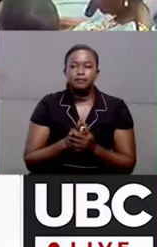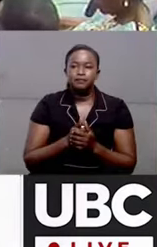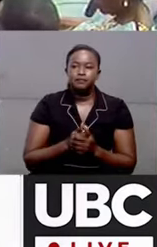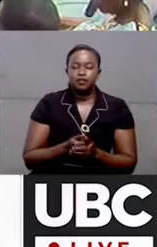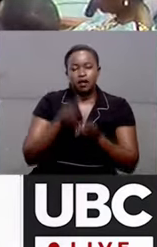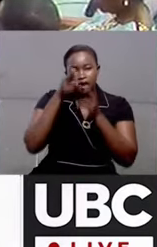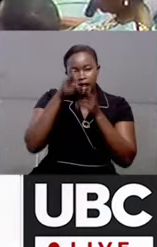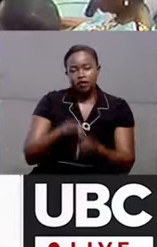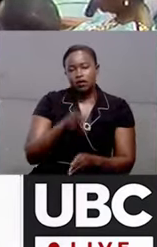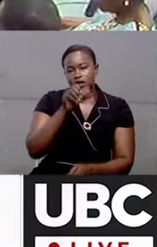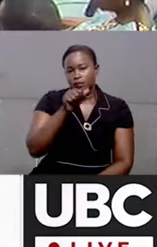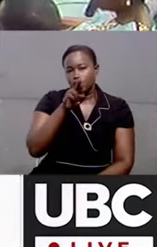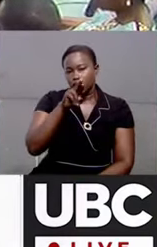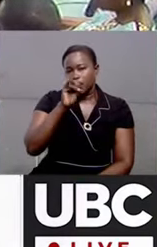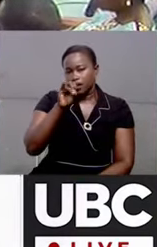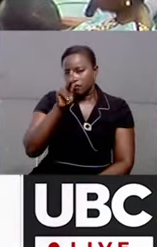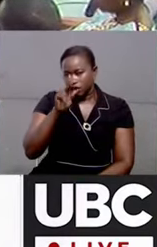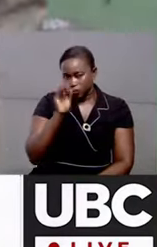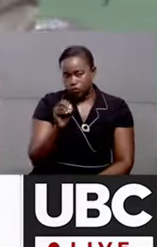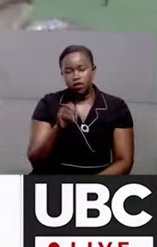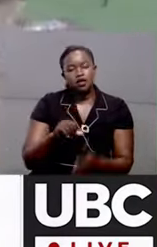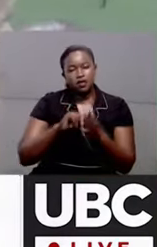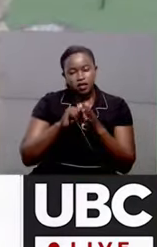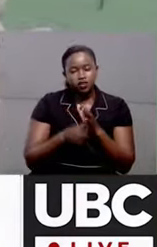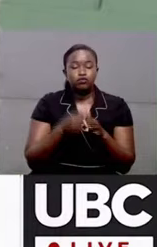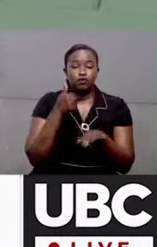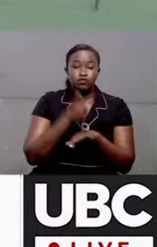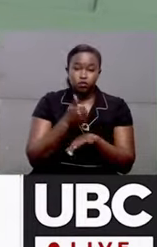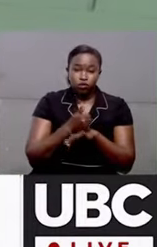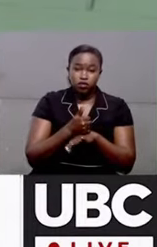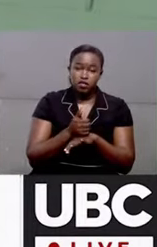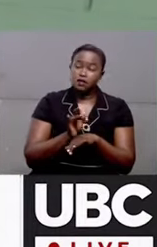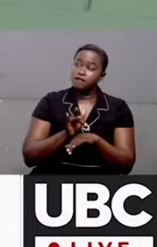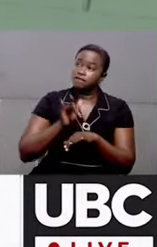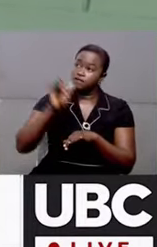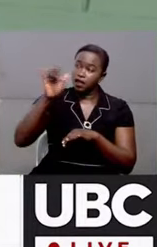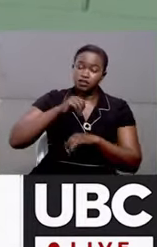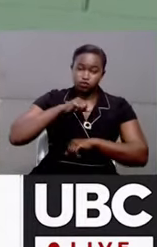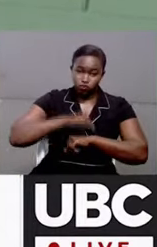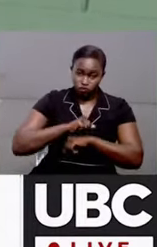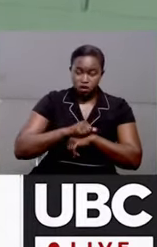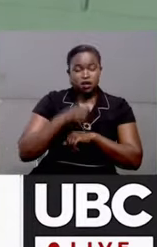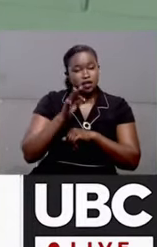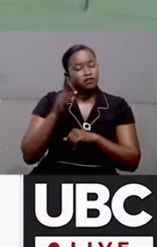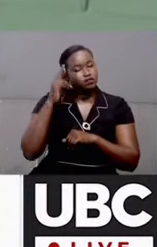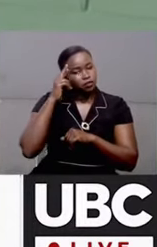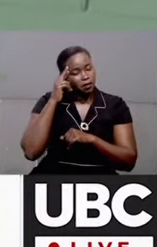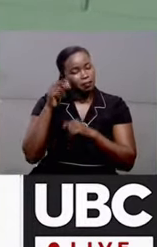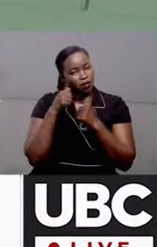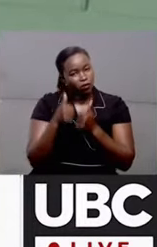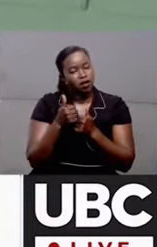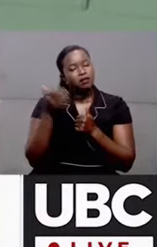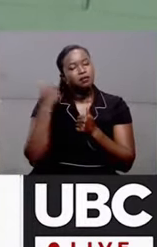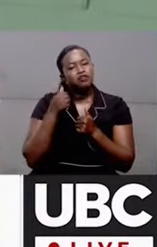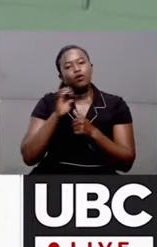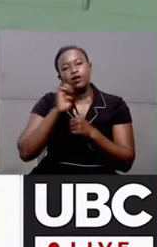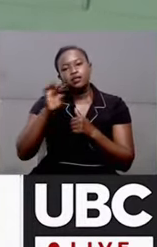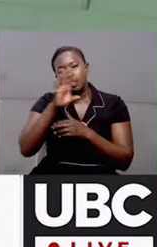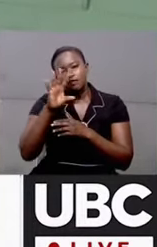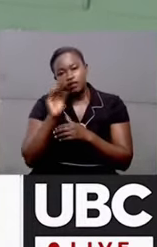Areko, the issue of Soroti Flying School, if you don't recall, this was an East African